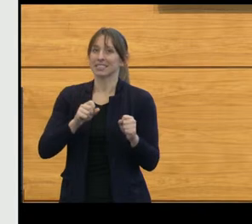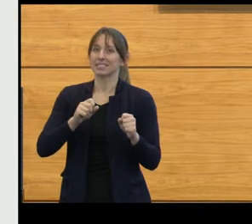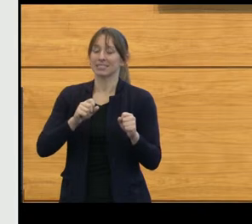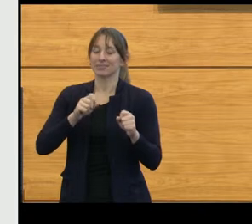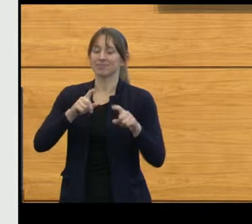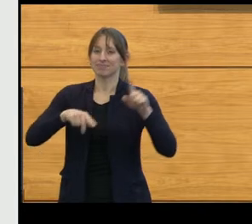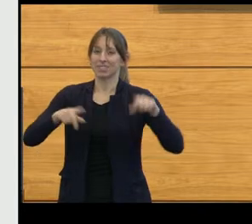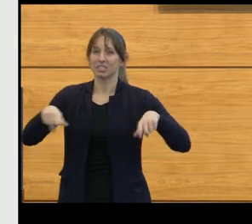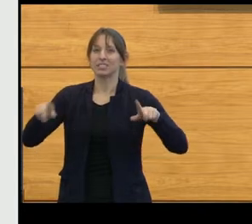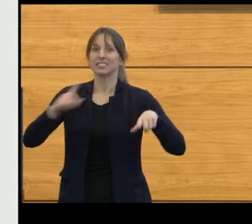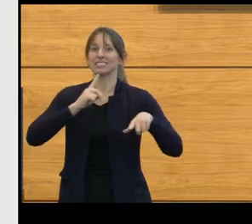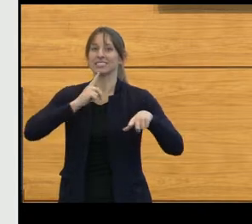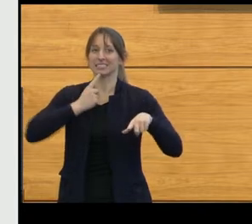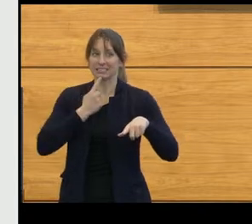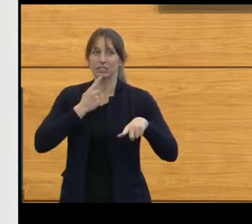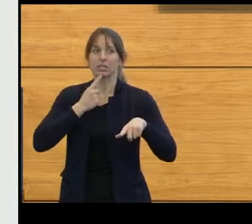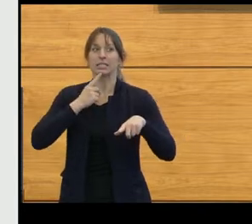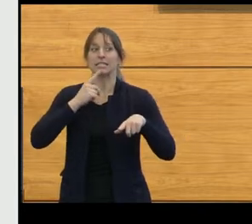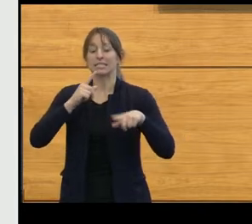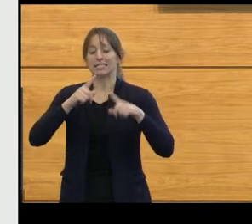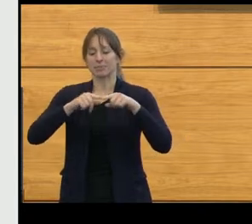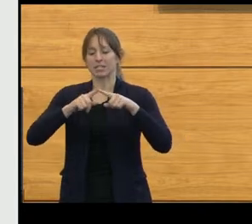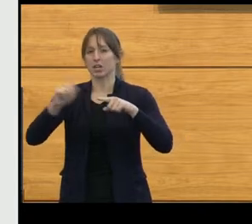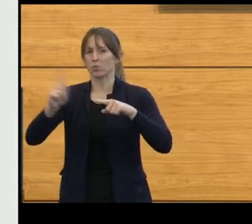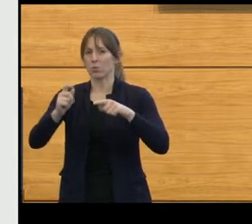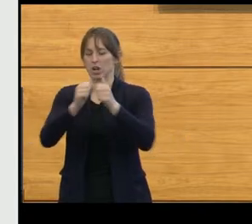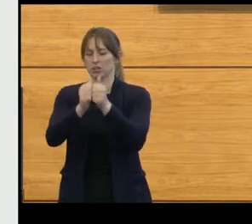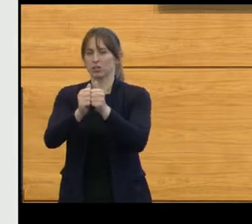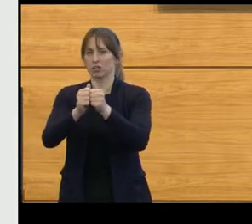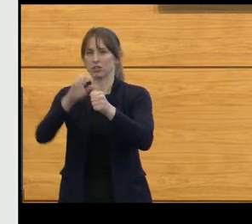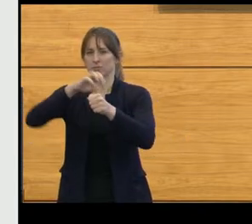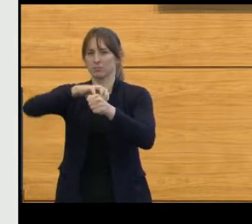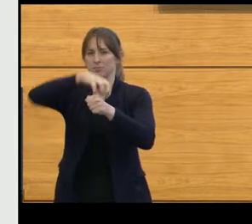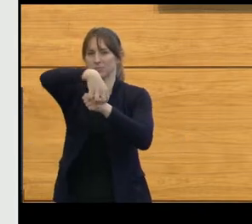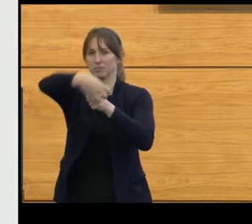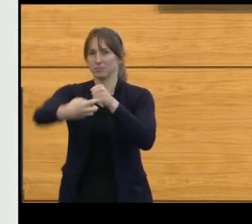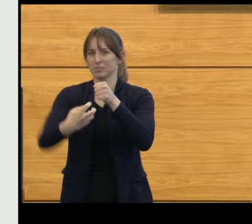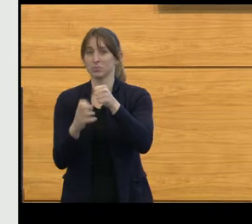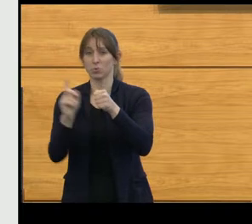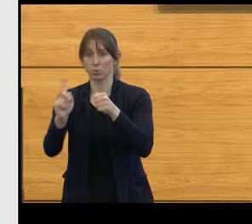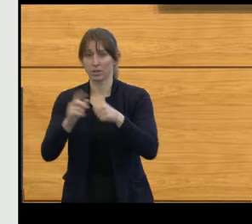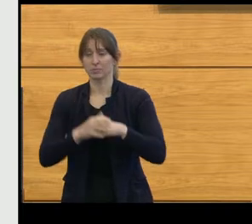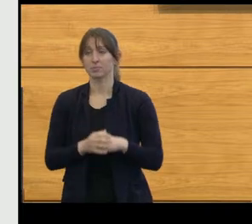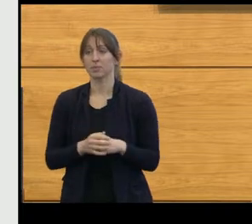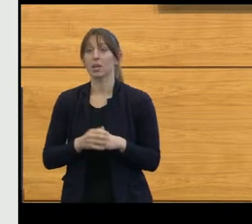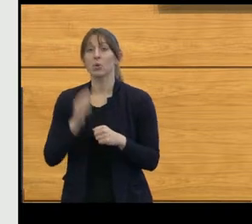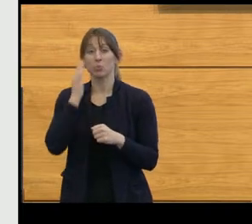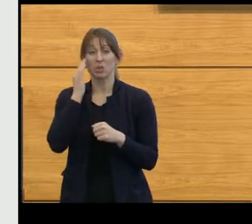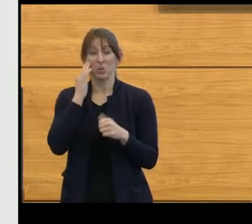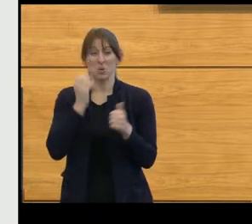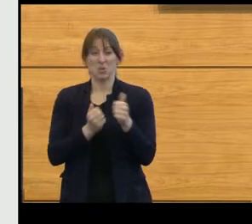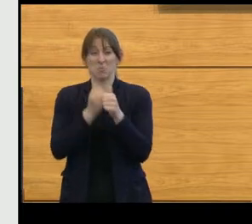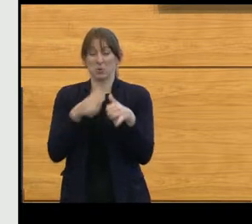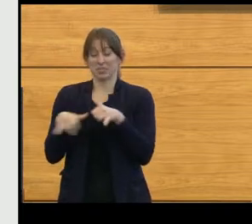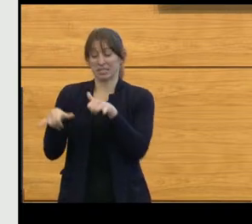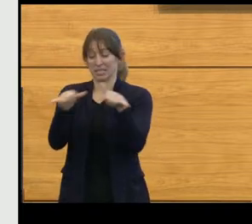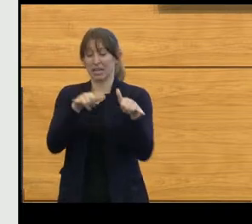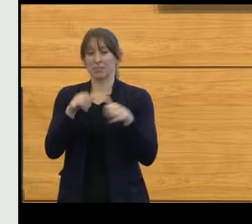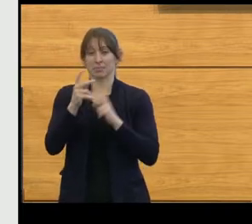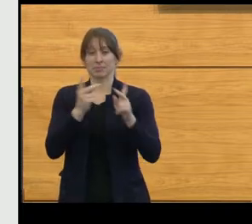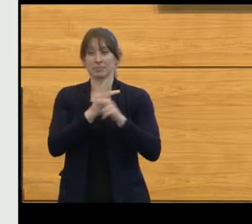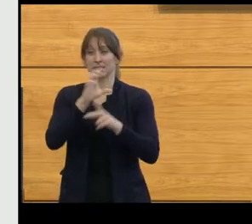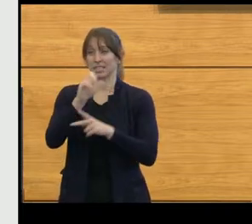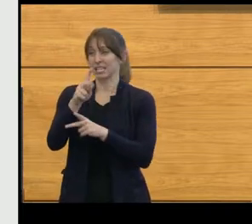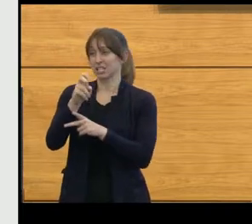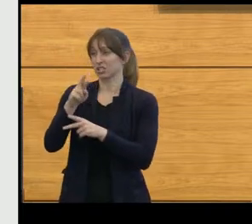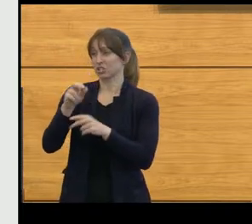about and where the lesion is located. We know that overall, still the most common form of cancer in children is leukemia,